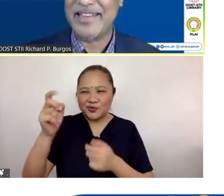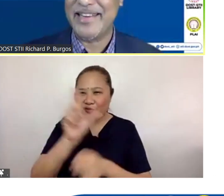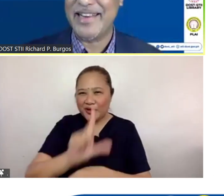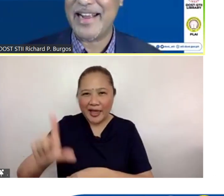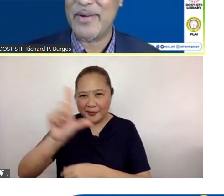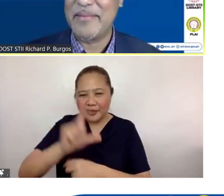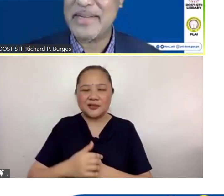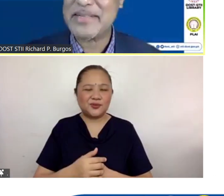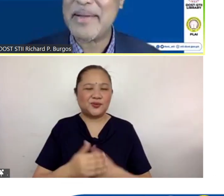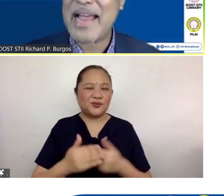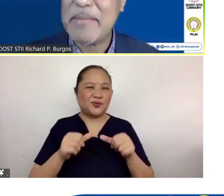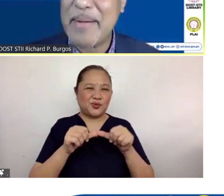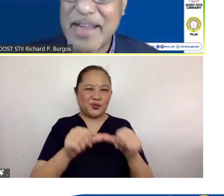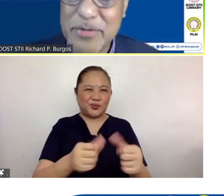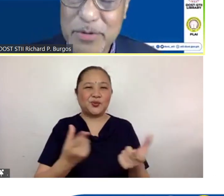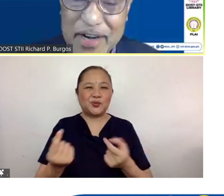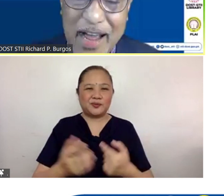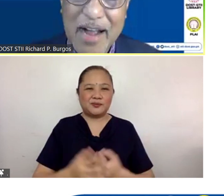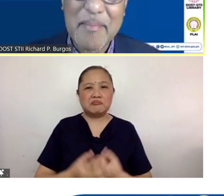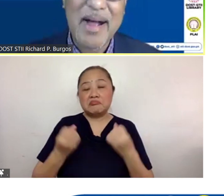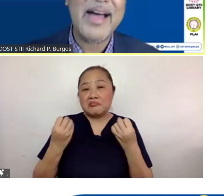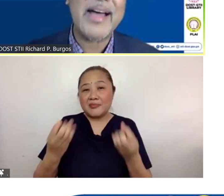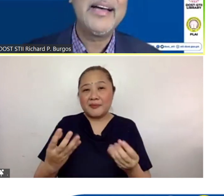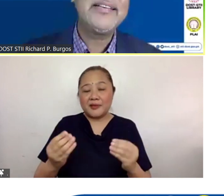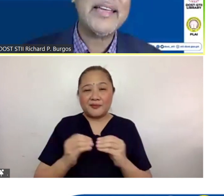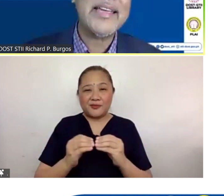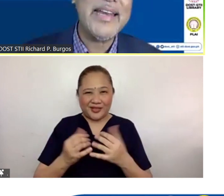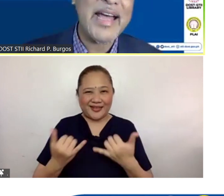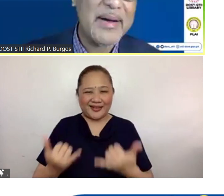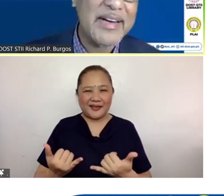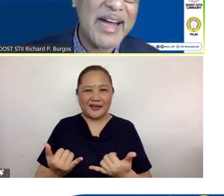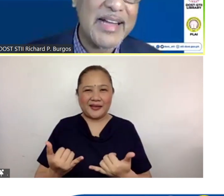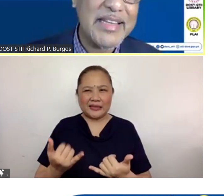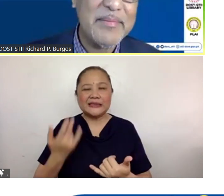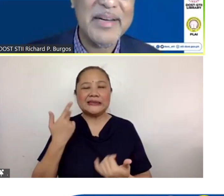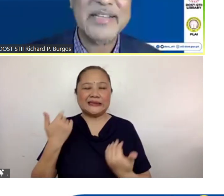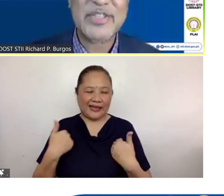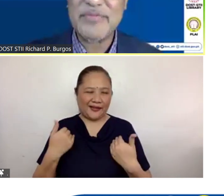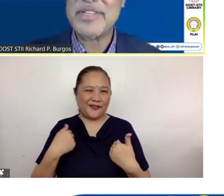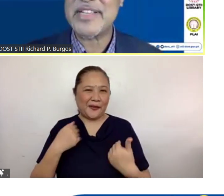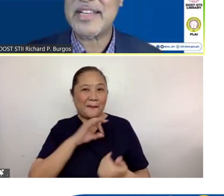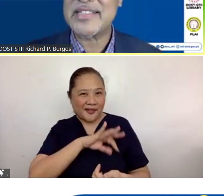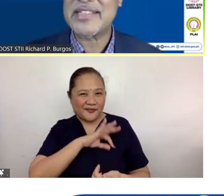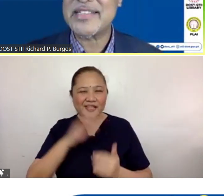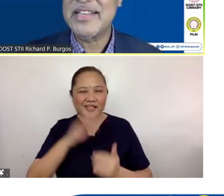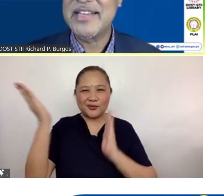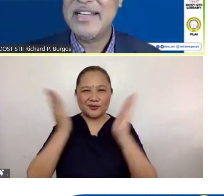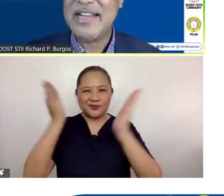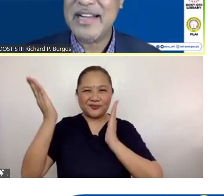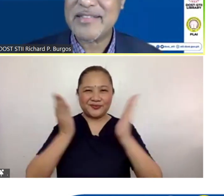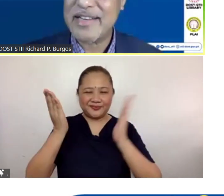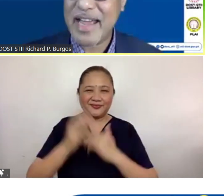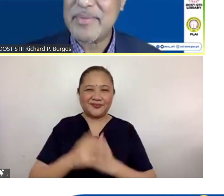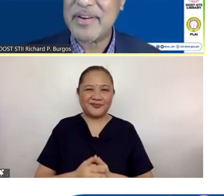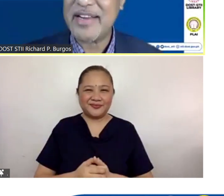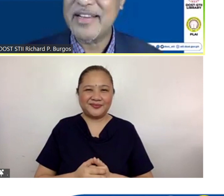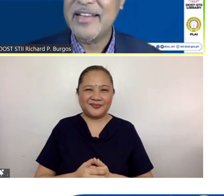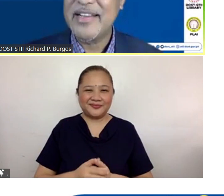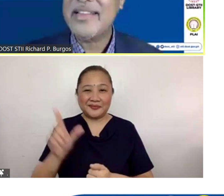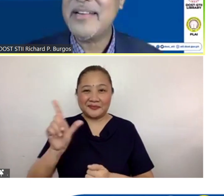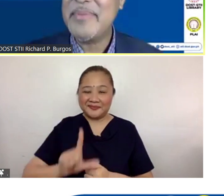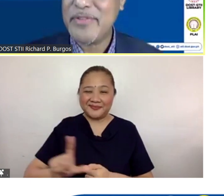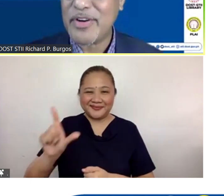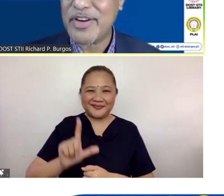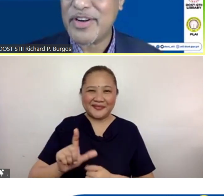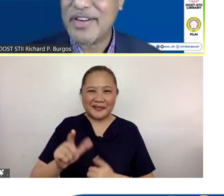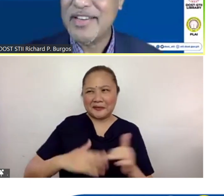natin ginagawa. Mas marami pa ngayon ang mga nakikinabang ng ating mga services sa library